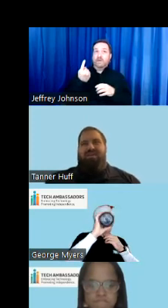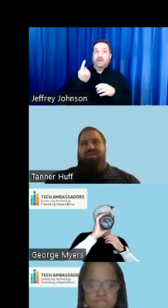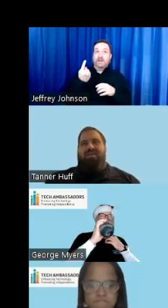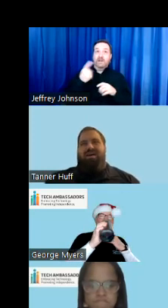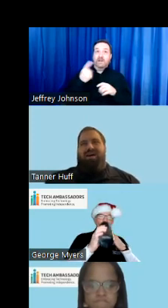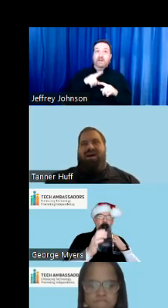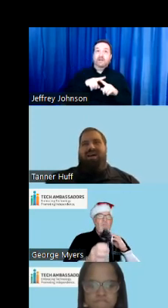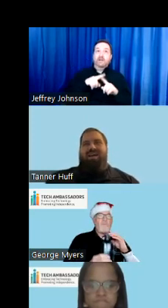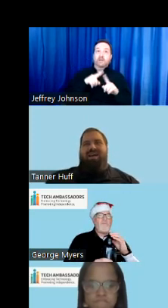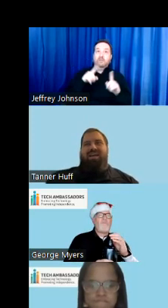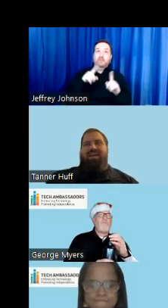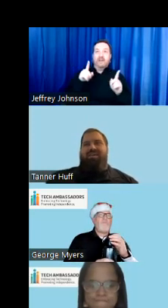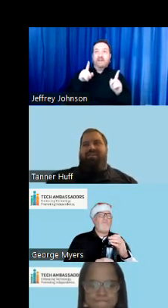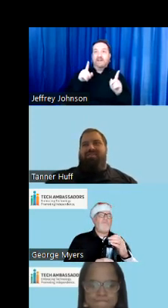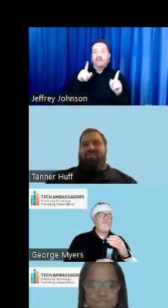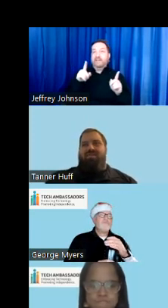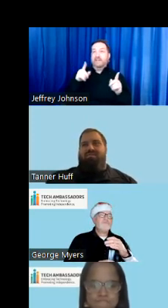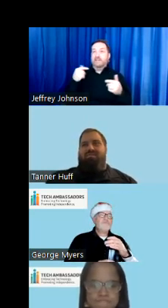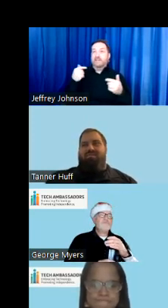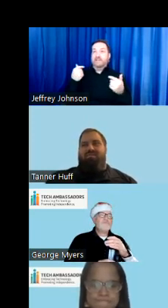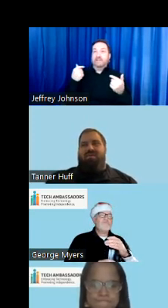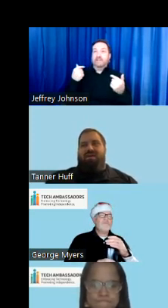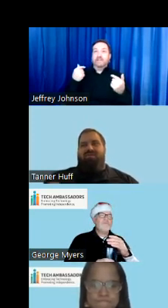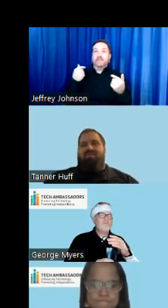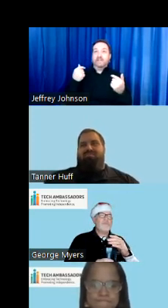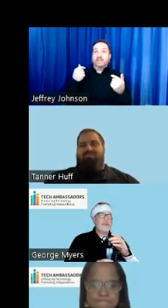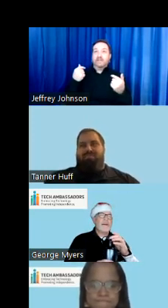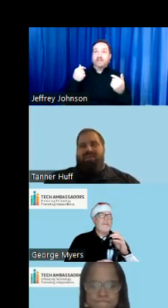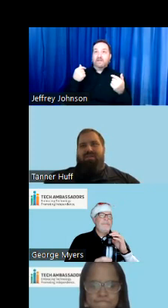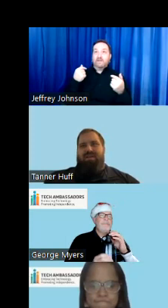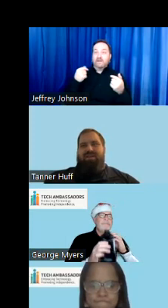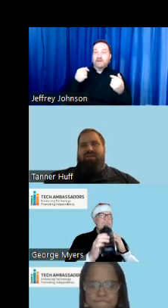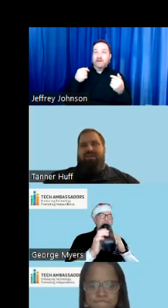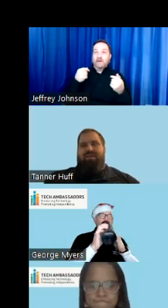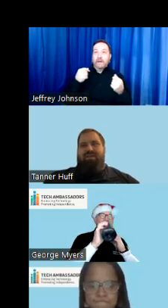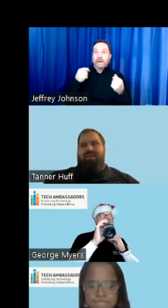but I have been